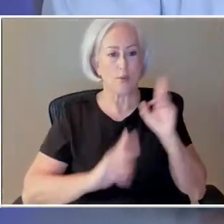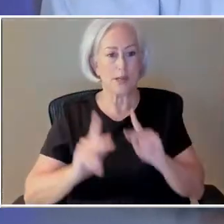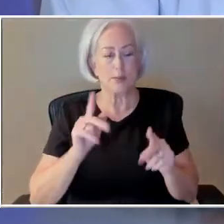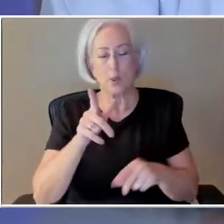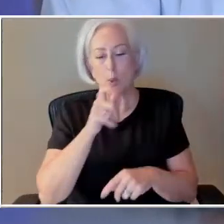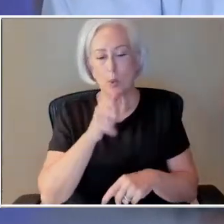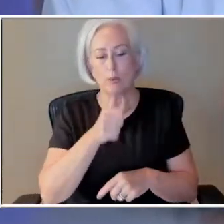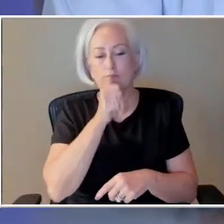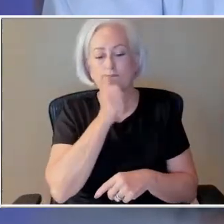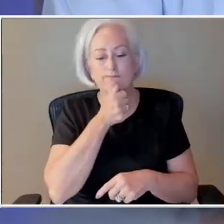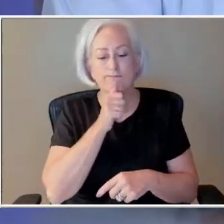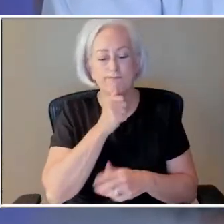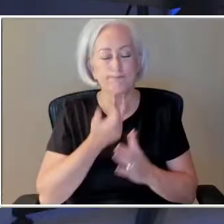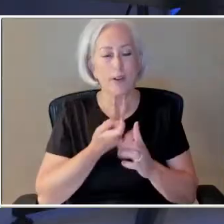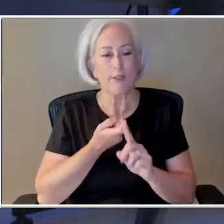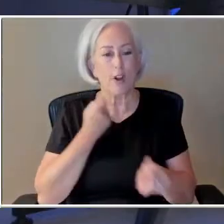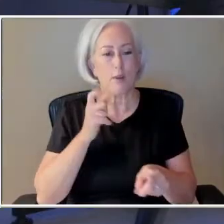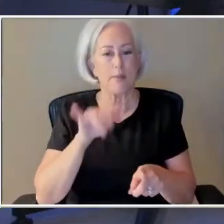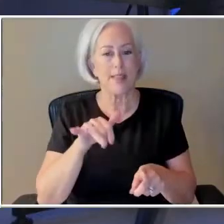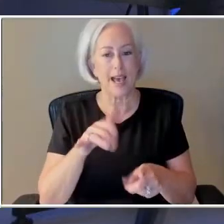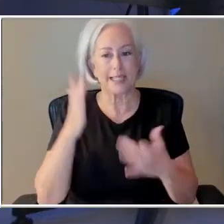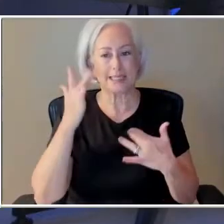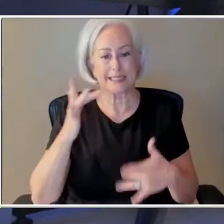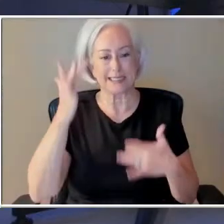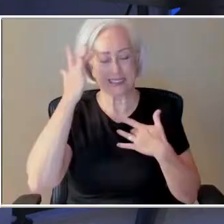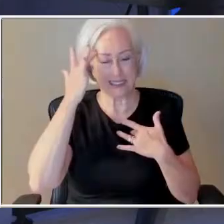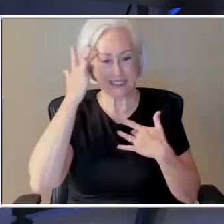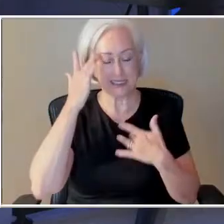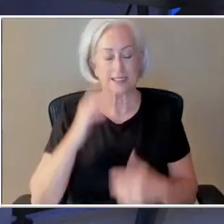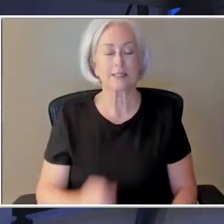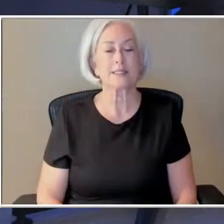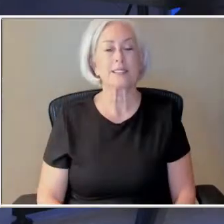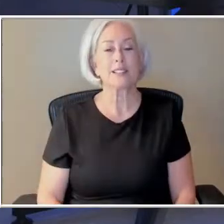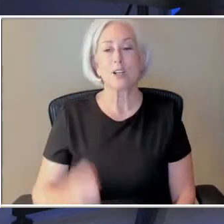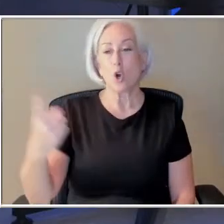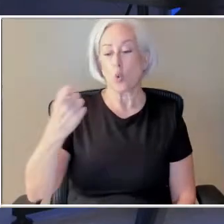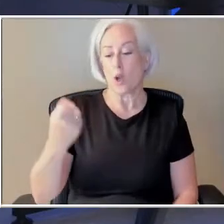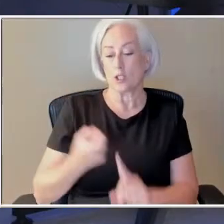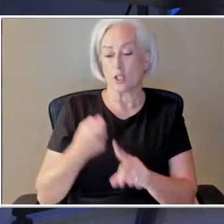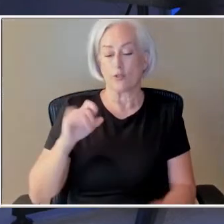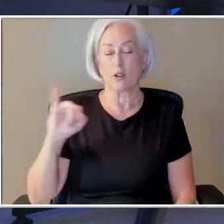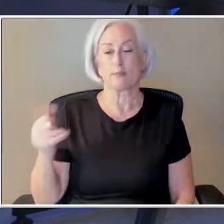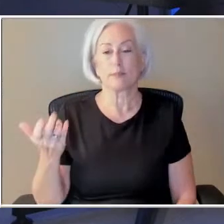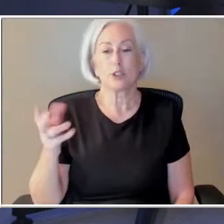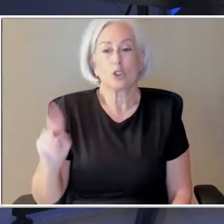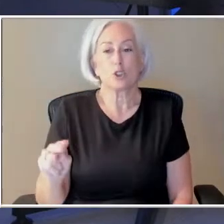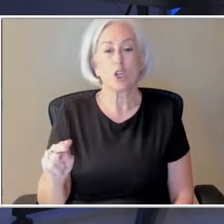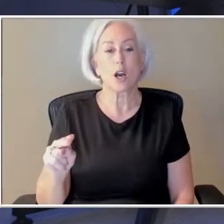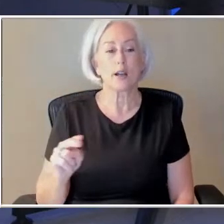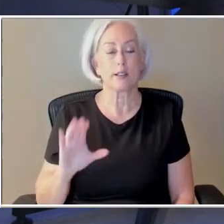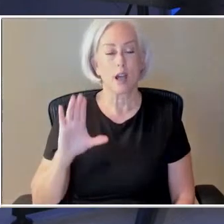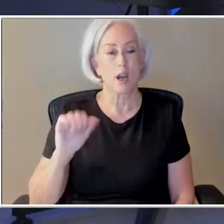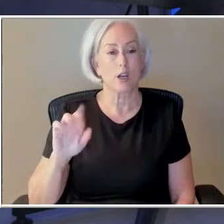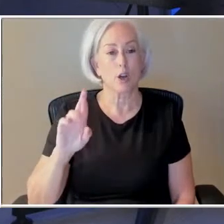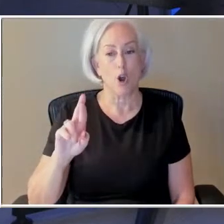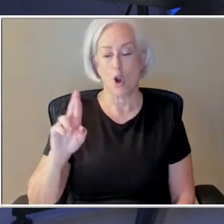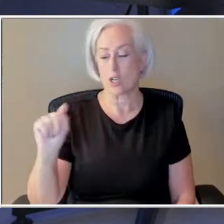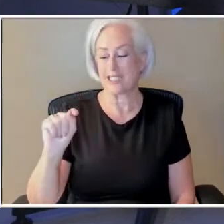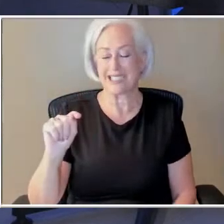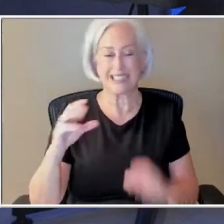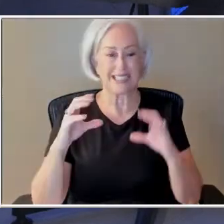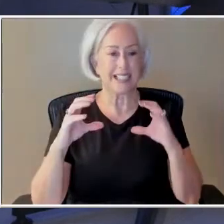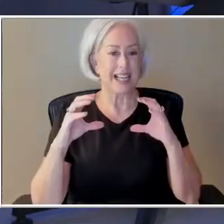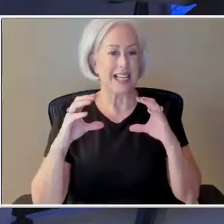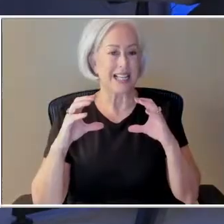this disease. We have an interesting question from John. John wants to know what the CAR T therapy feels like to you,